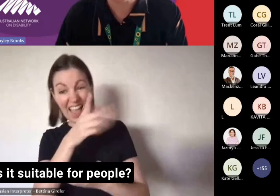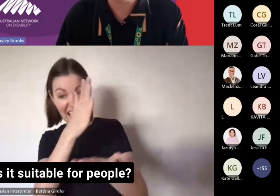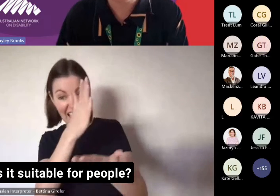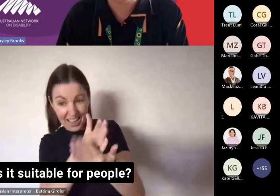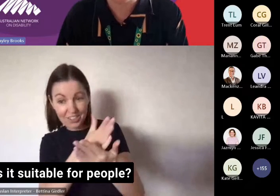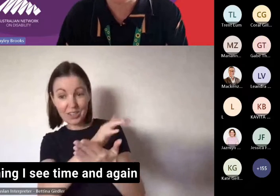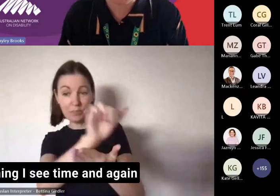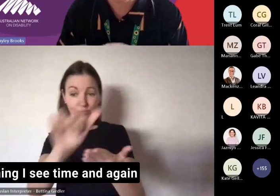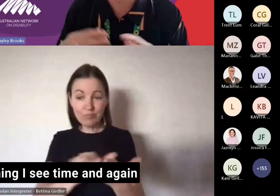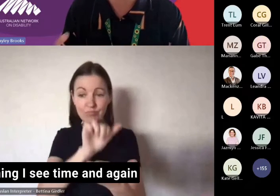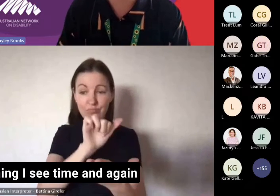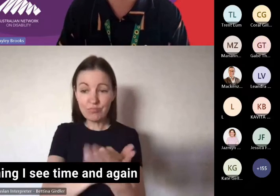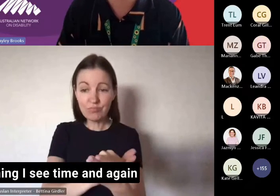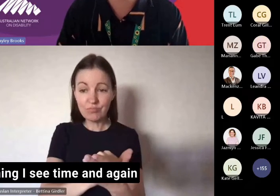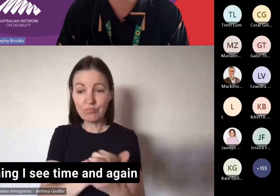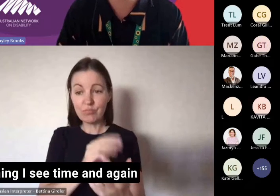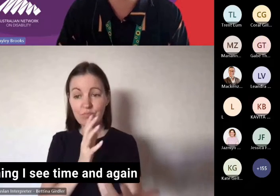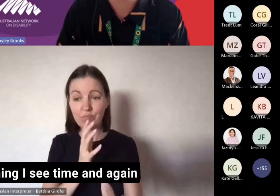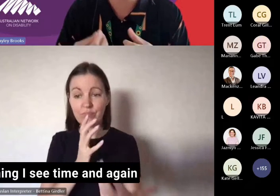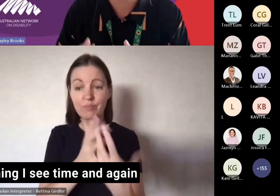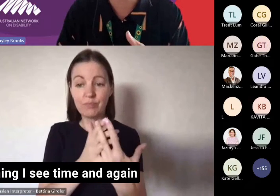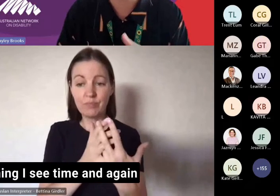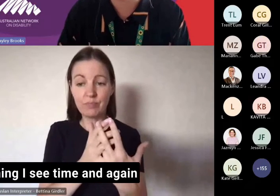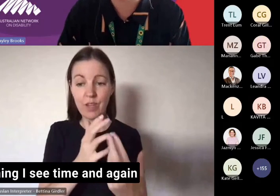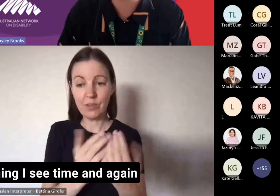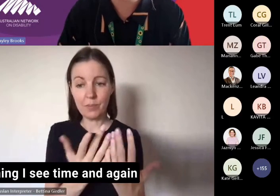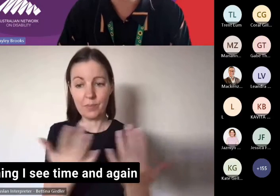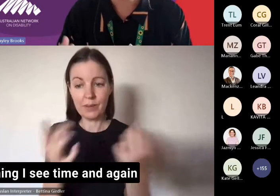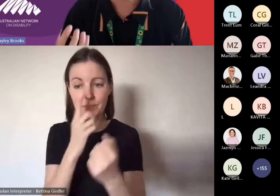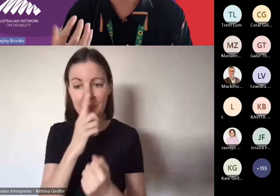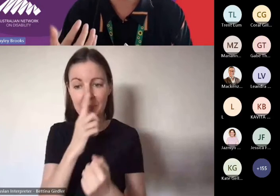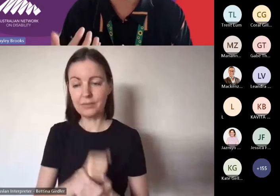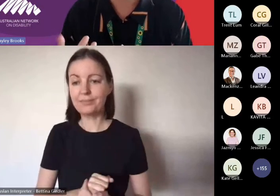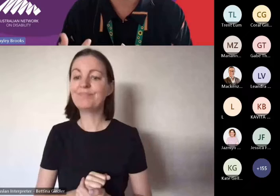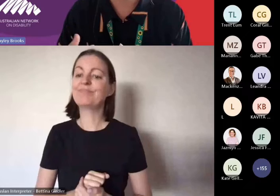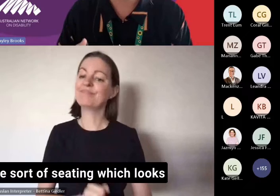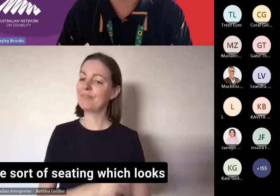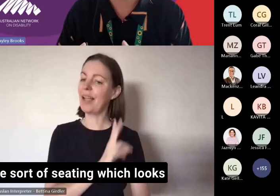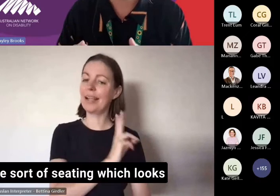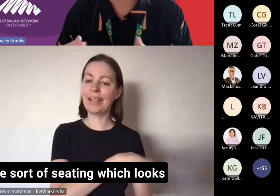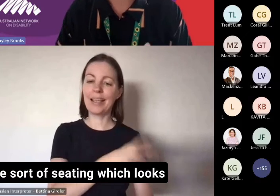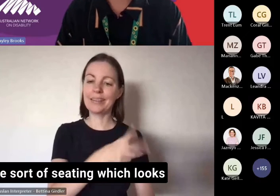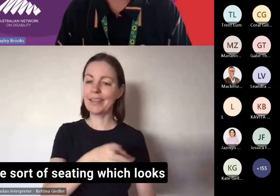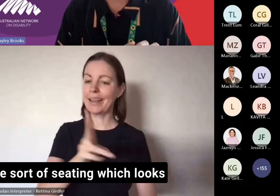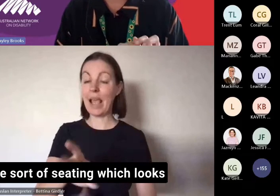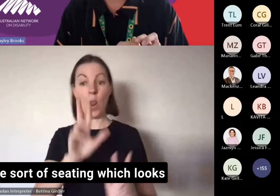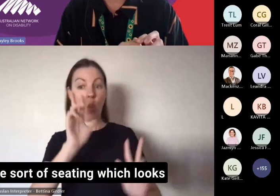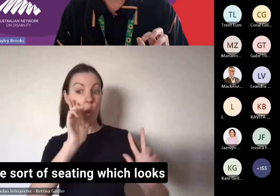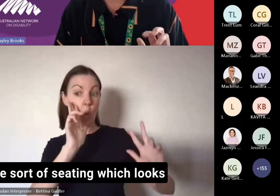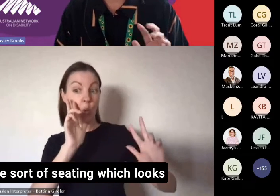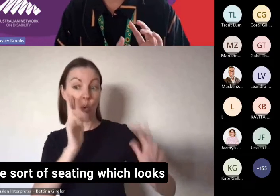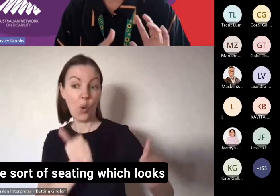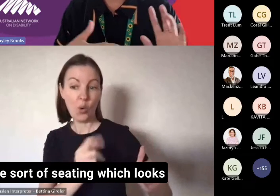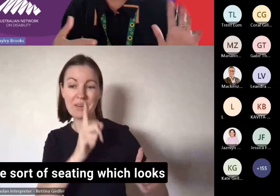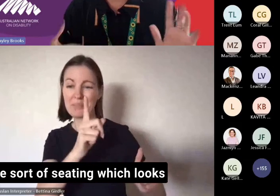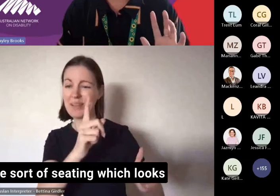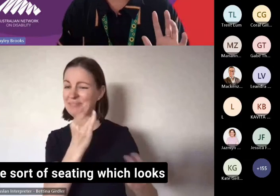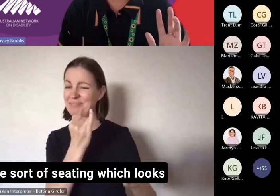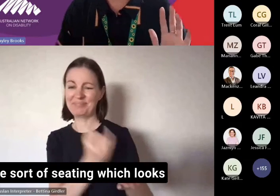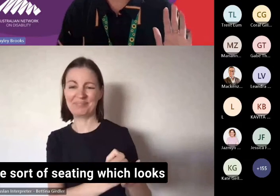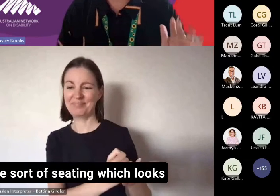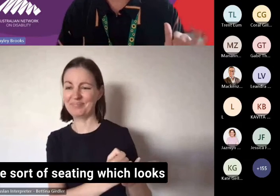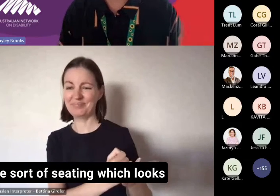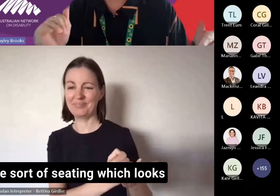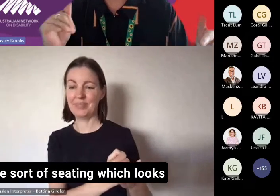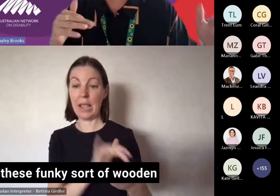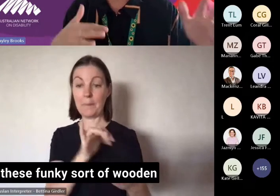for people? So that's one thing I see time and again, where there might be sort of